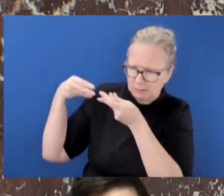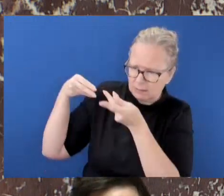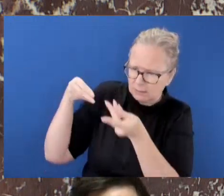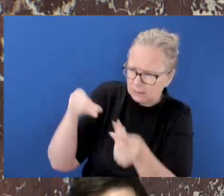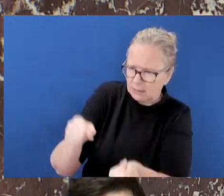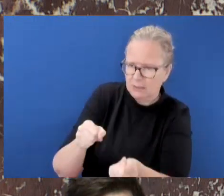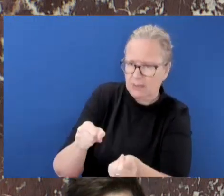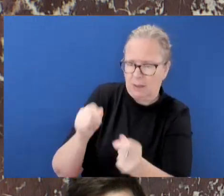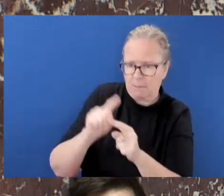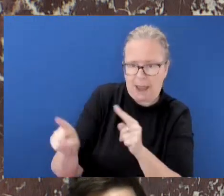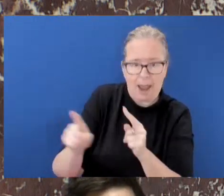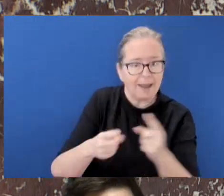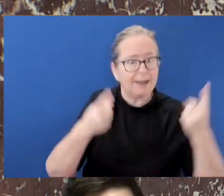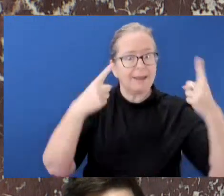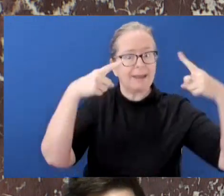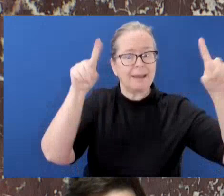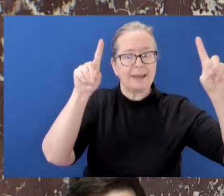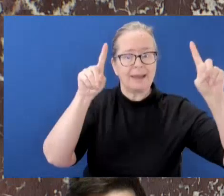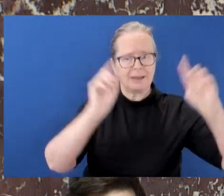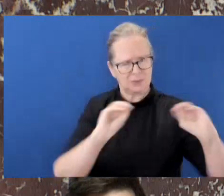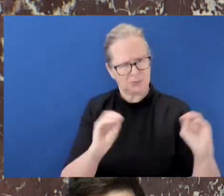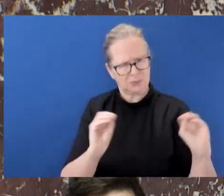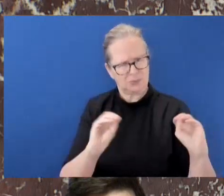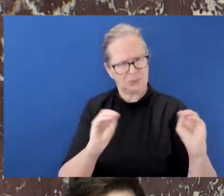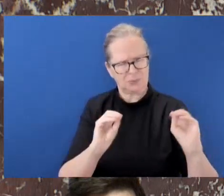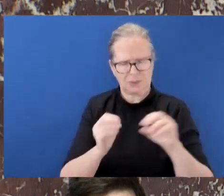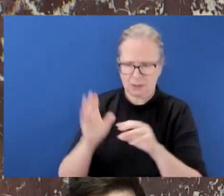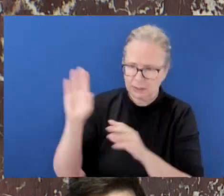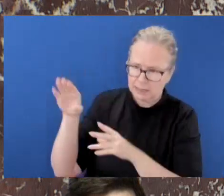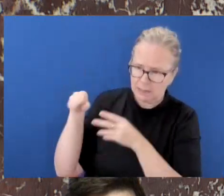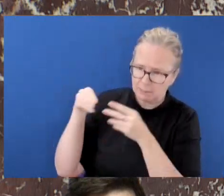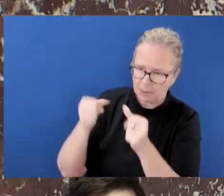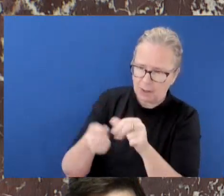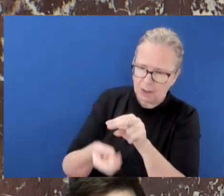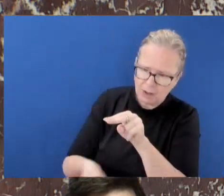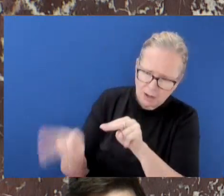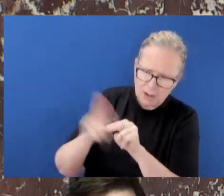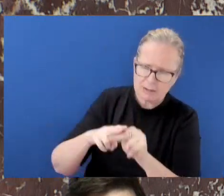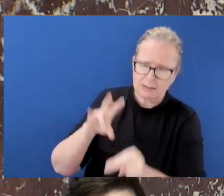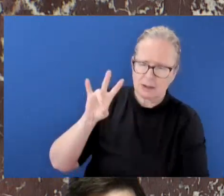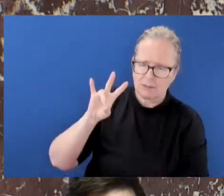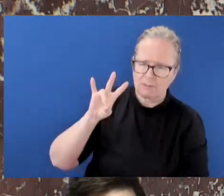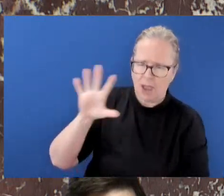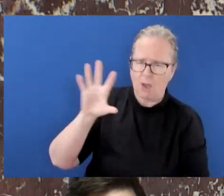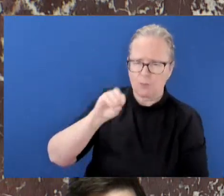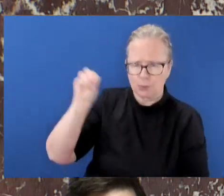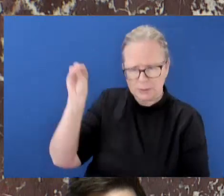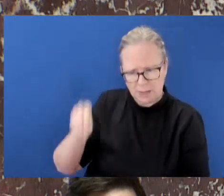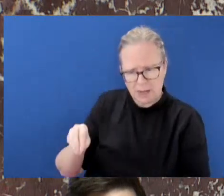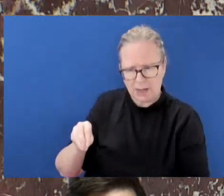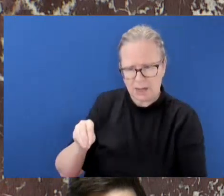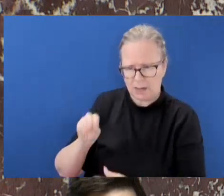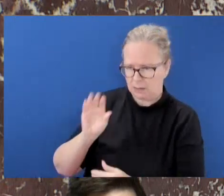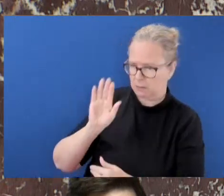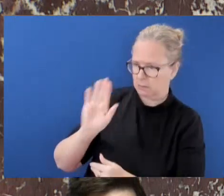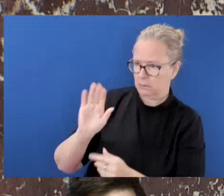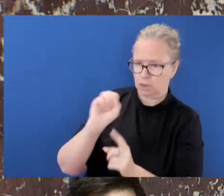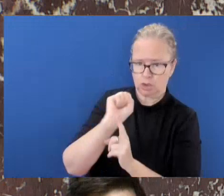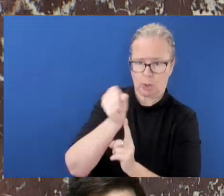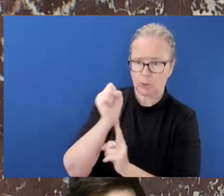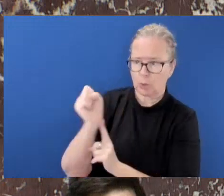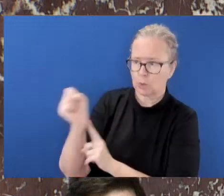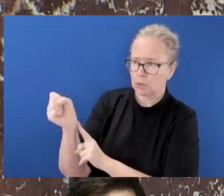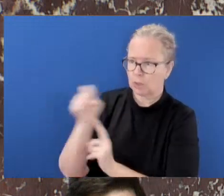75% under this NDP government, yet everything is getting worse. Mr. Speaker, people don't need